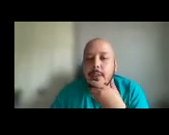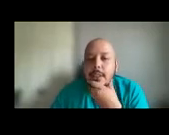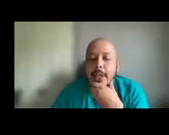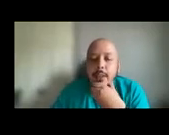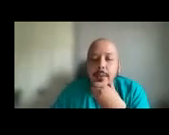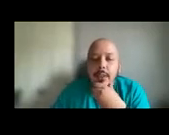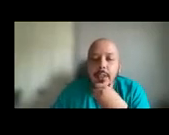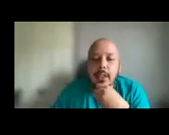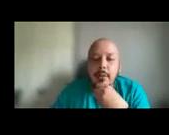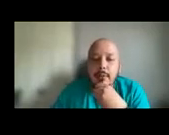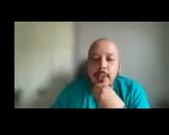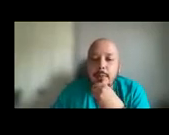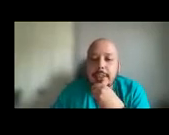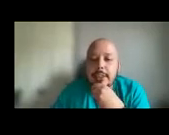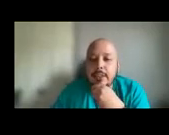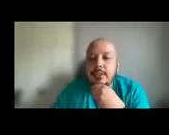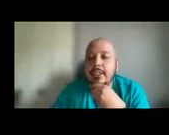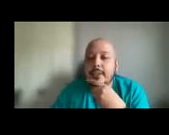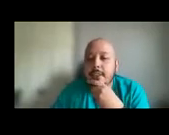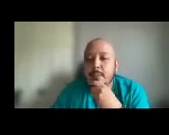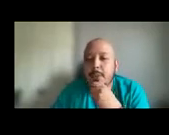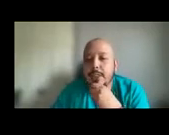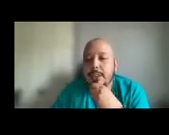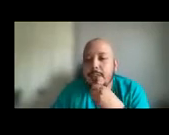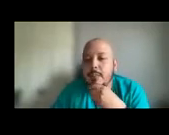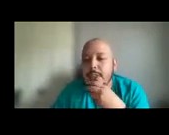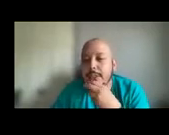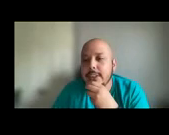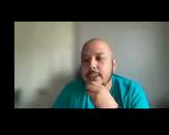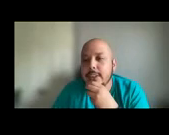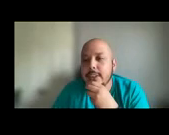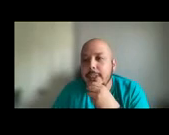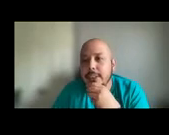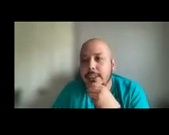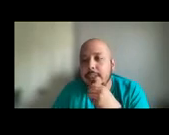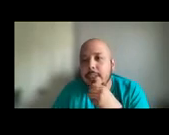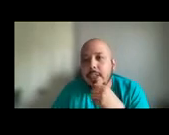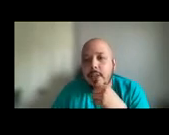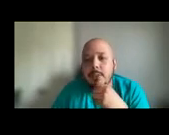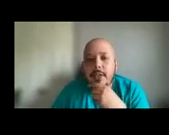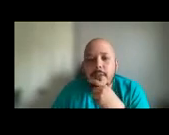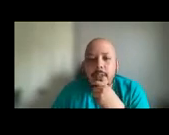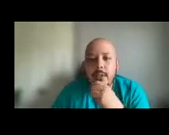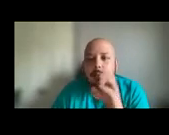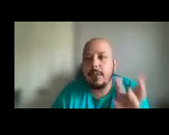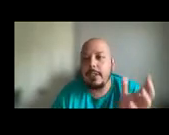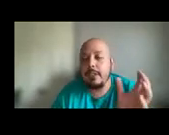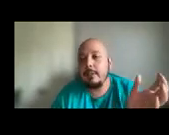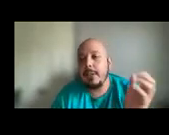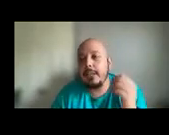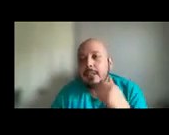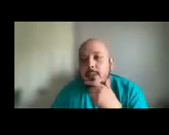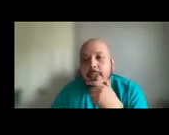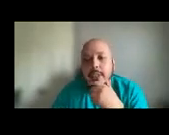starting with the panel. Freedom is the alternative, the importance of abolitionist messaging. We'll have, hopefully, in